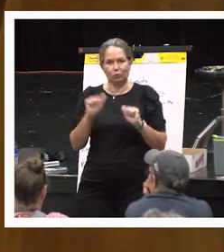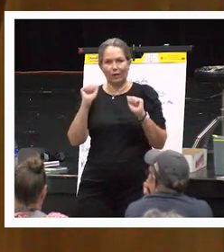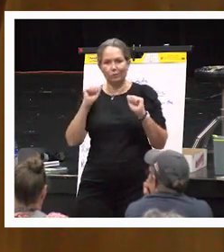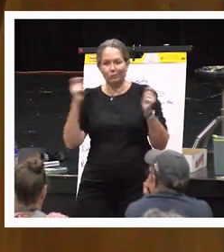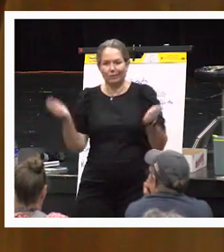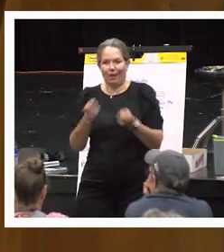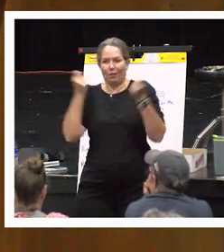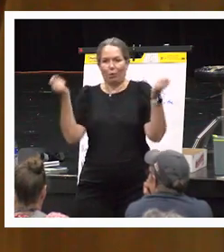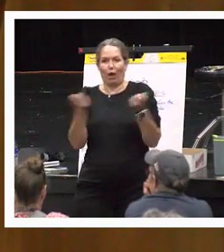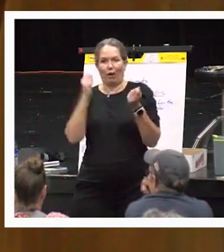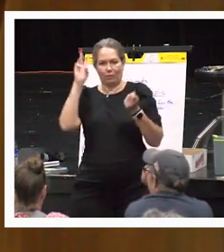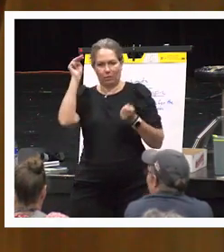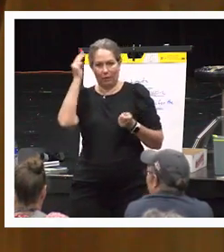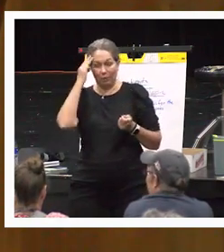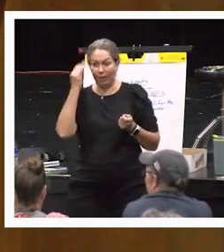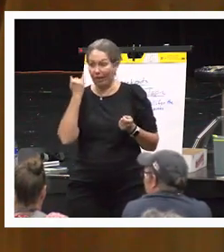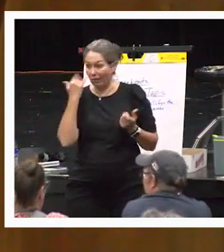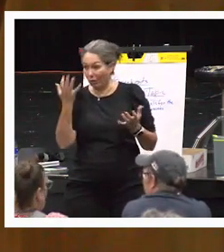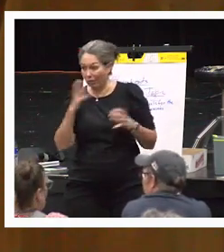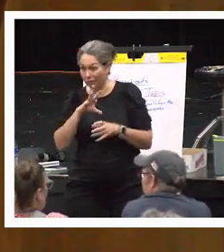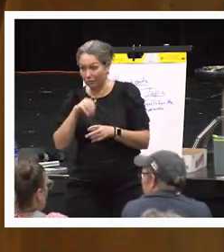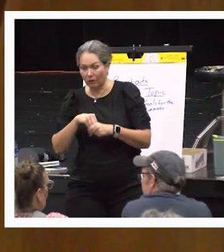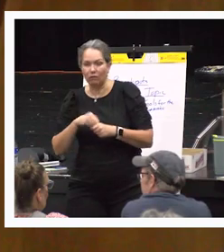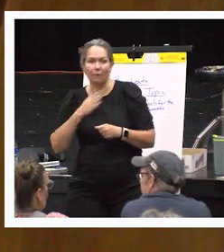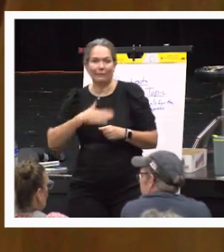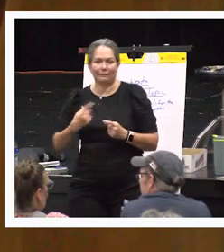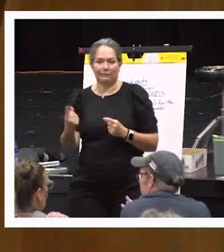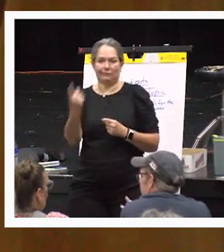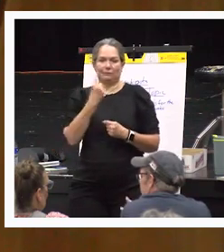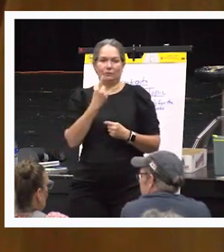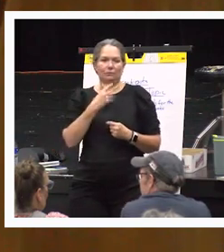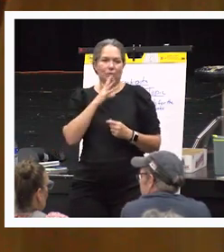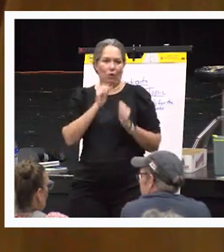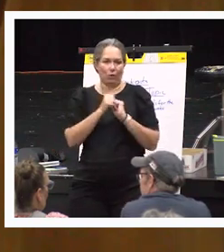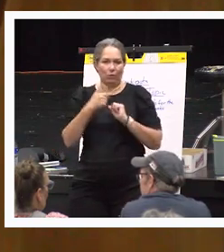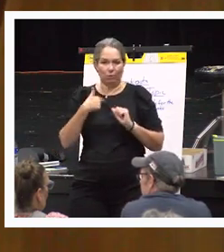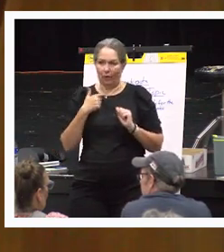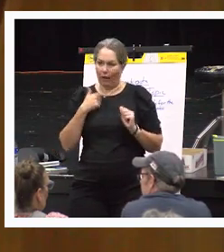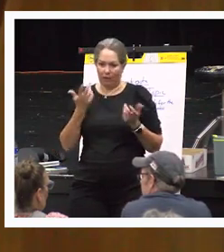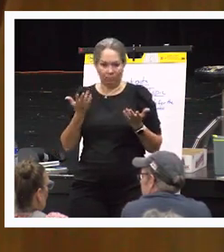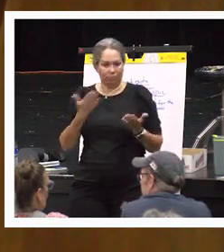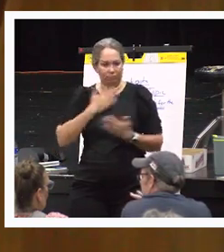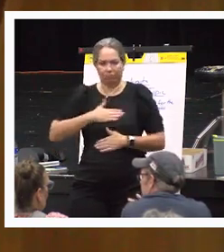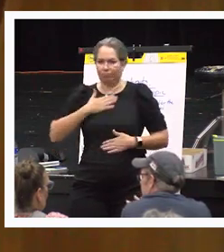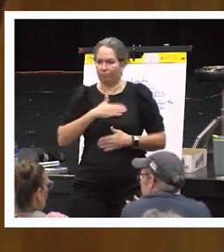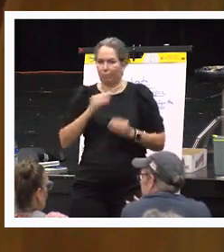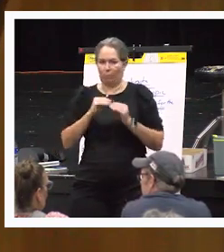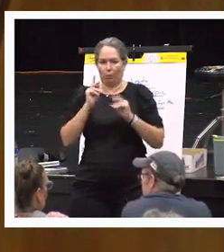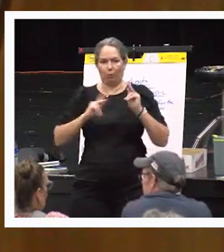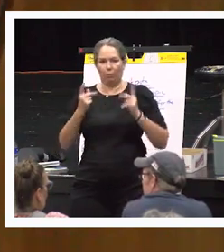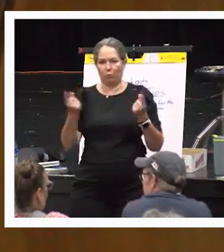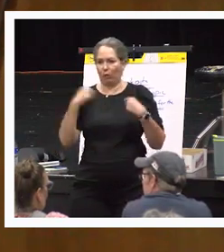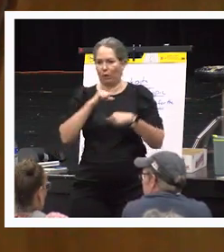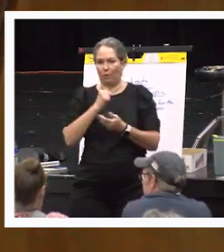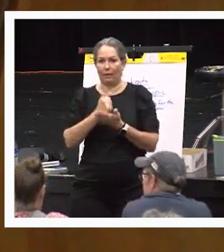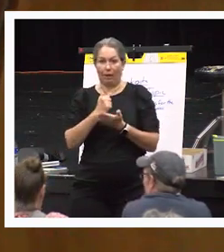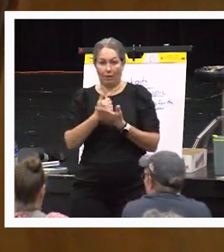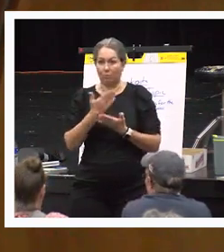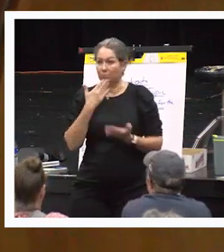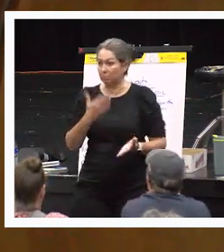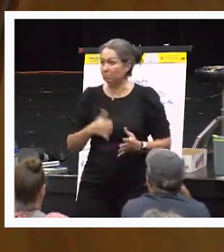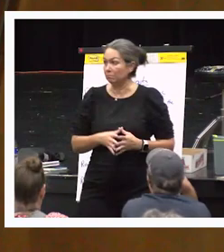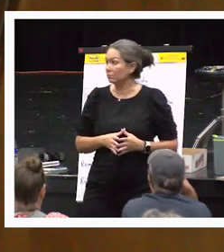recovery process. Please talk to me. I'm open to having more help. Thanks. Any other